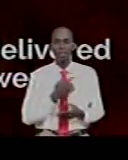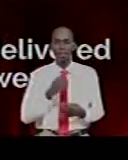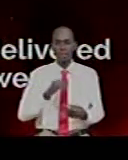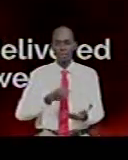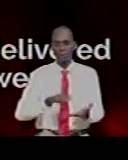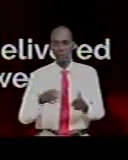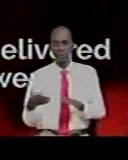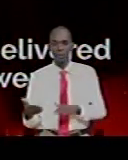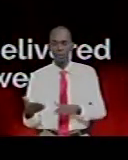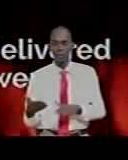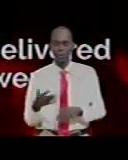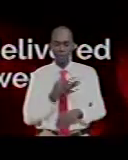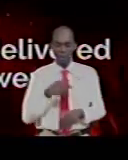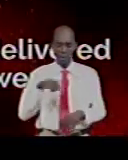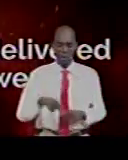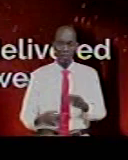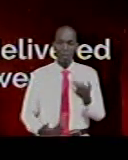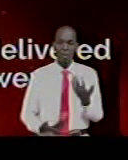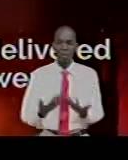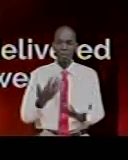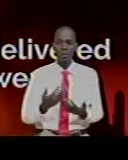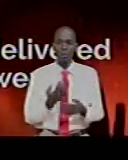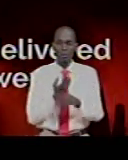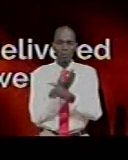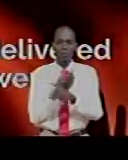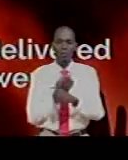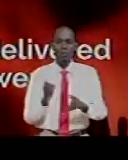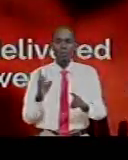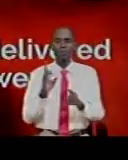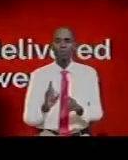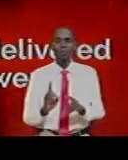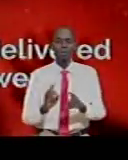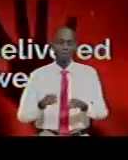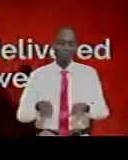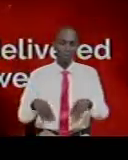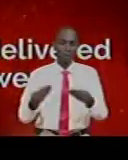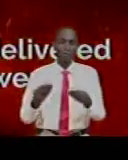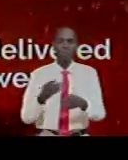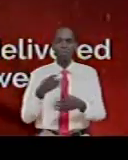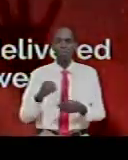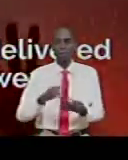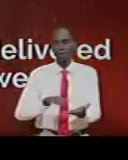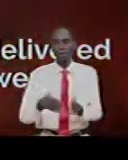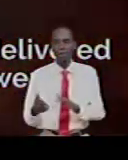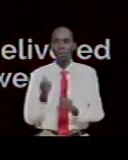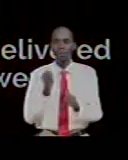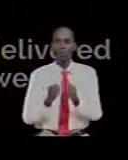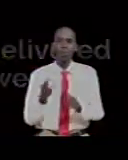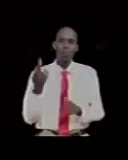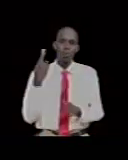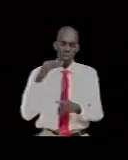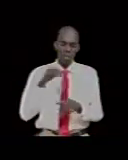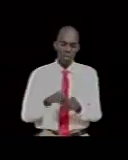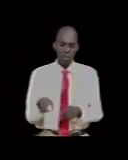and death and hell delivered up the dead which were in